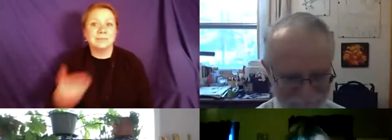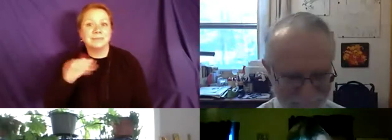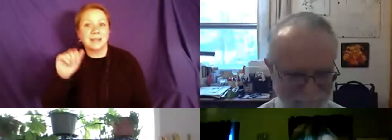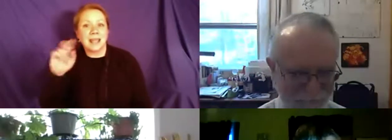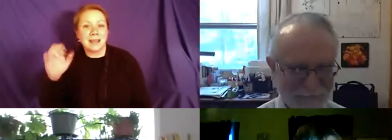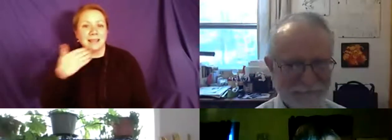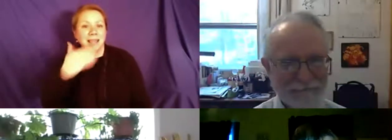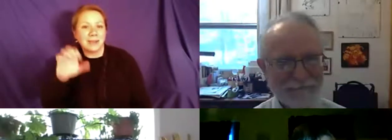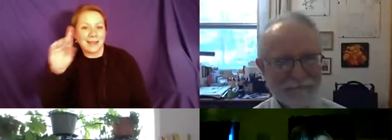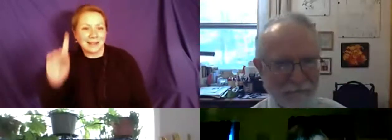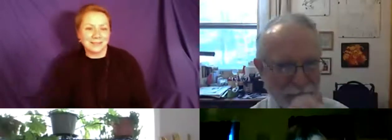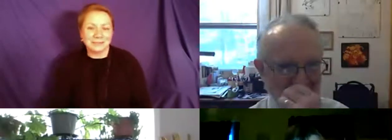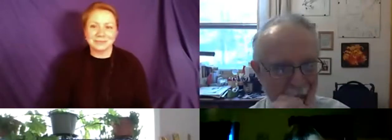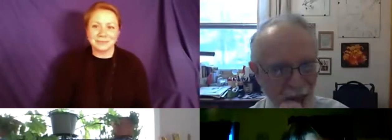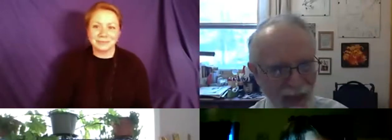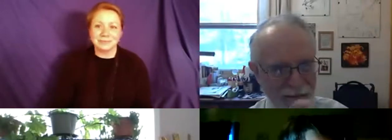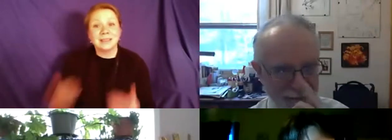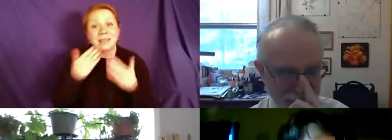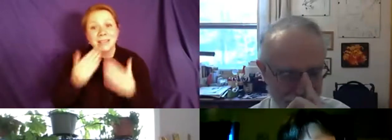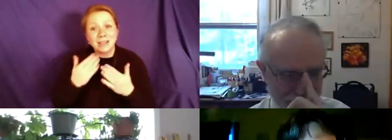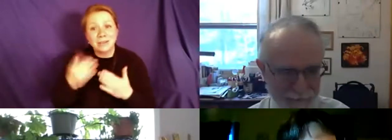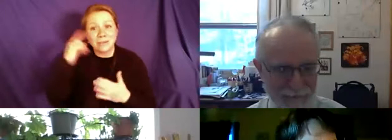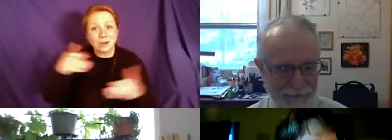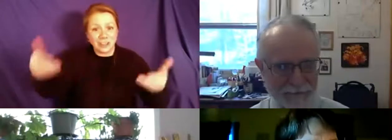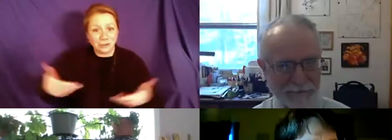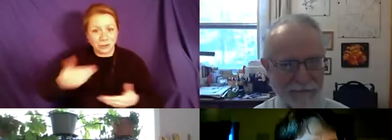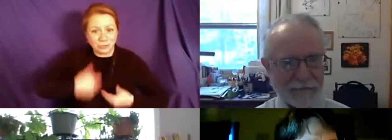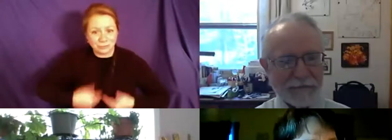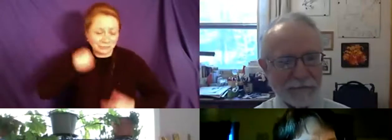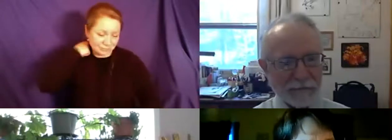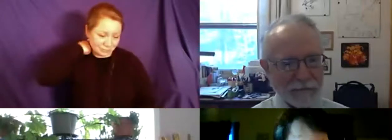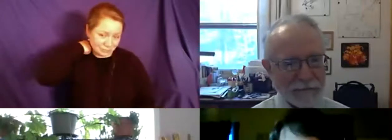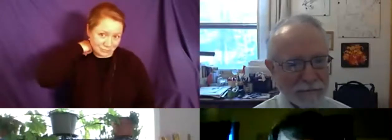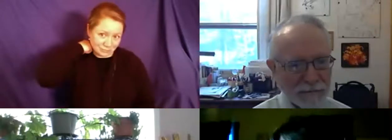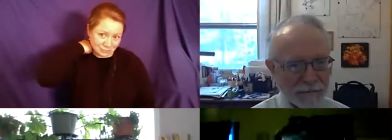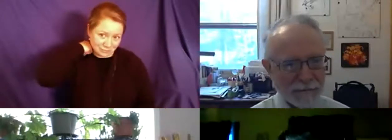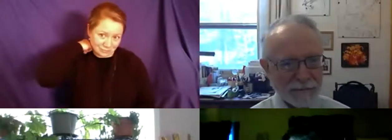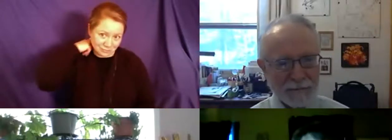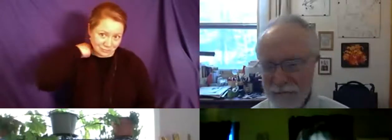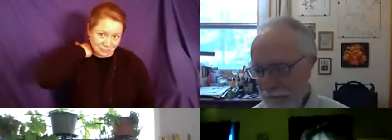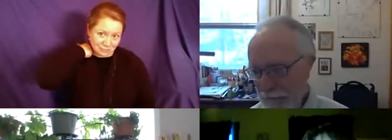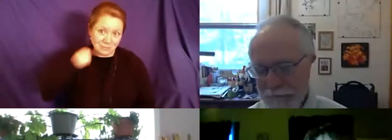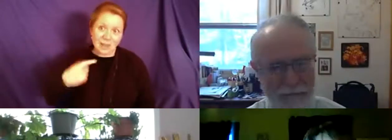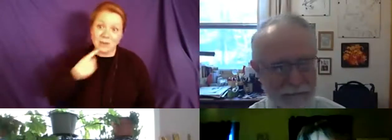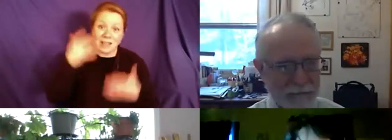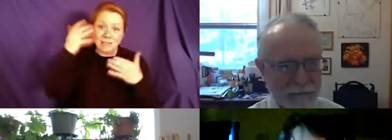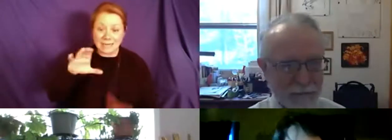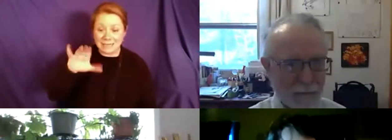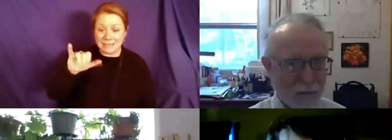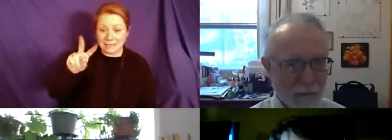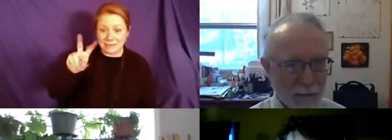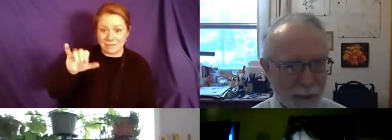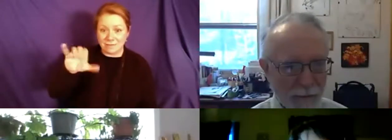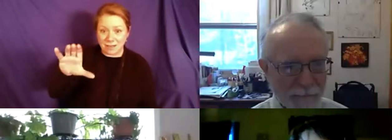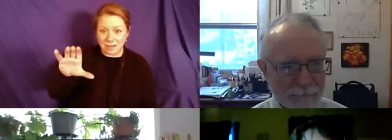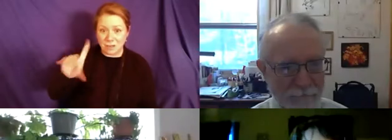and thank you for the intro. I would say, unfortunately, civic duty probably